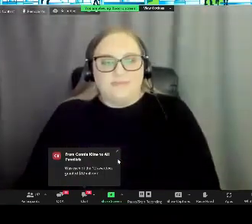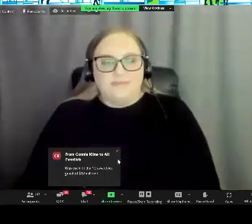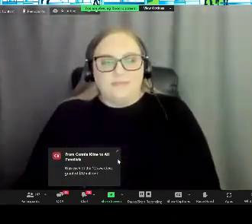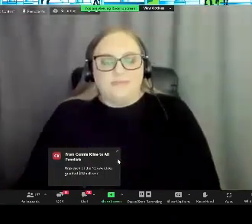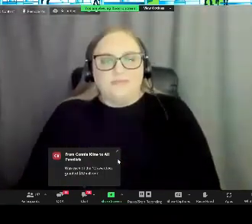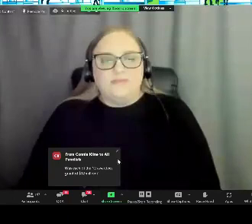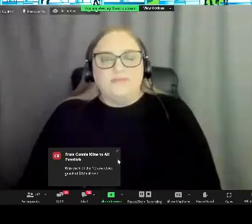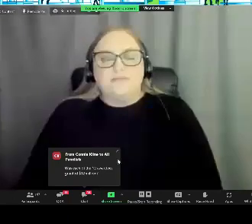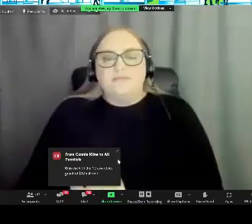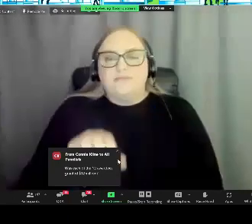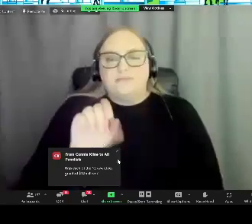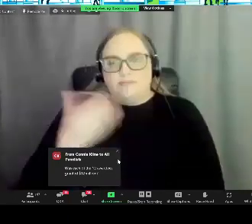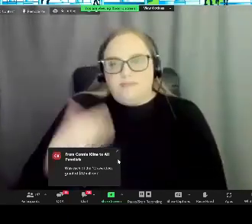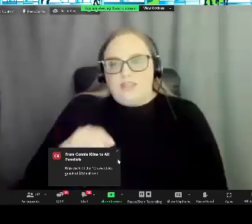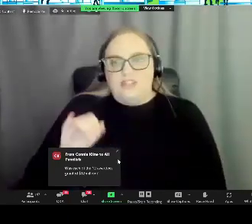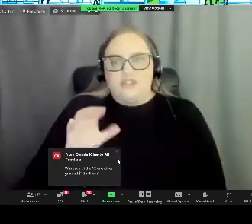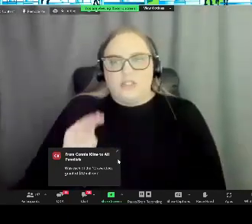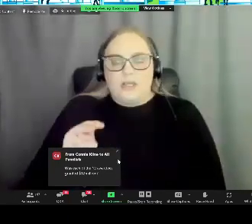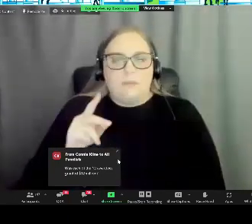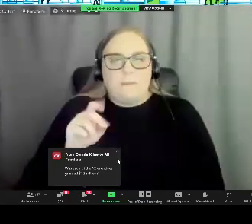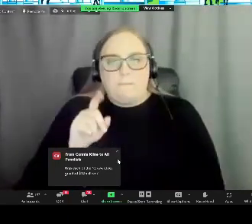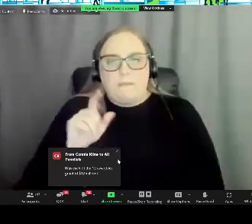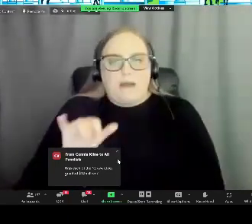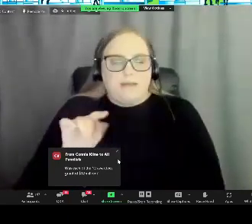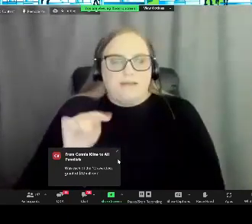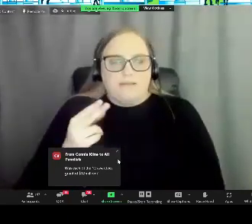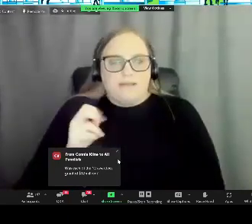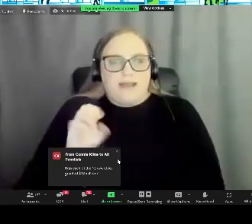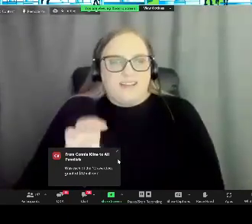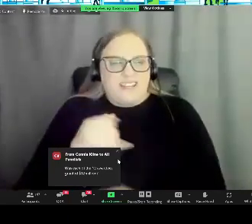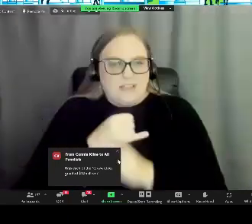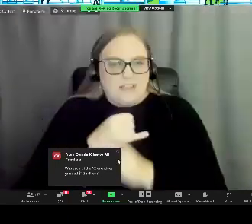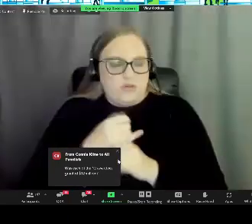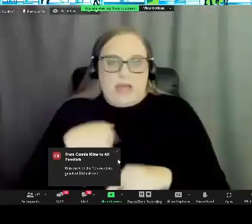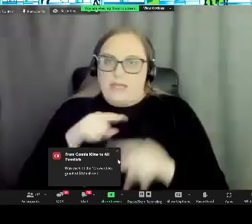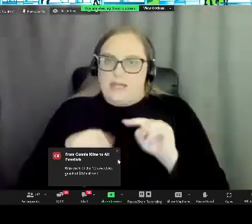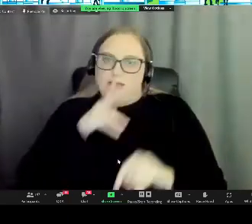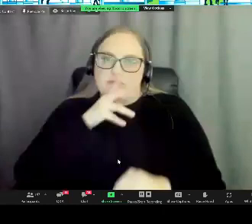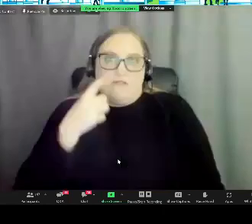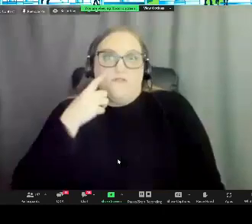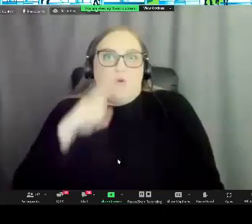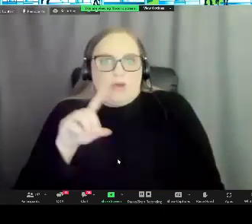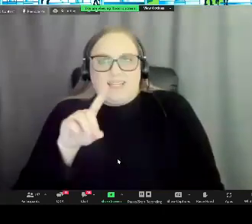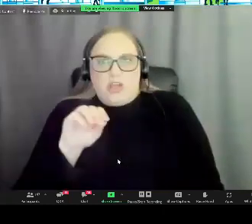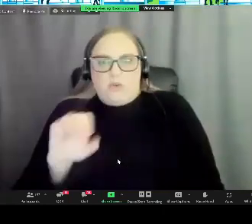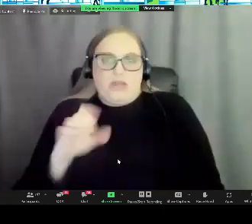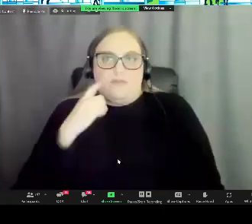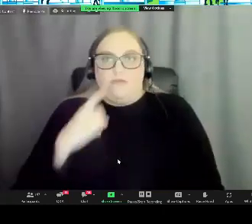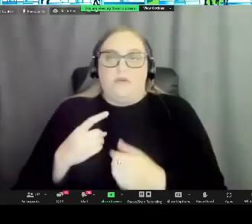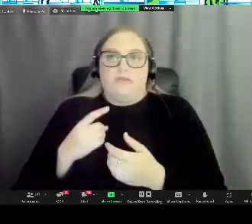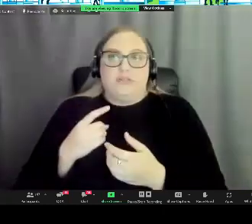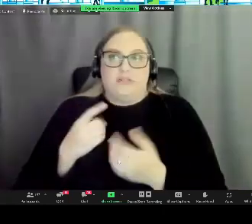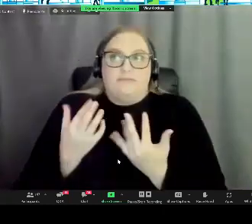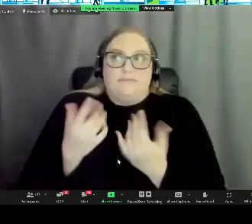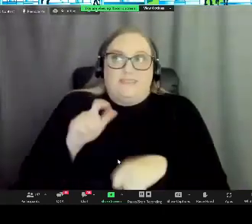Yeah, Jim Olson, Rensselaer Polytechnic Institute. I can't speak on behalf of the DOE as far as buying time goes. What I can